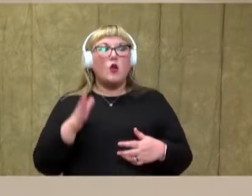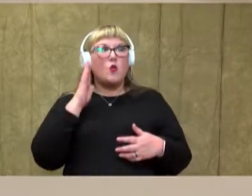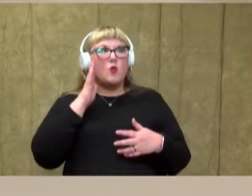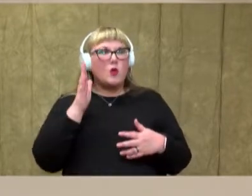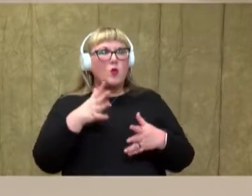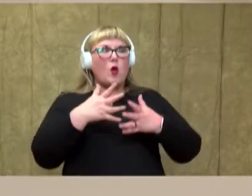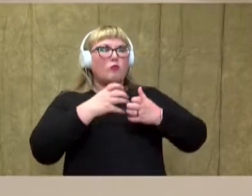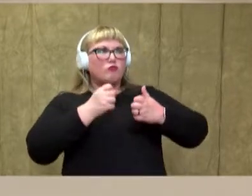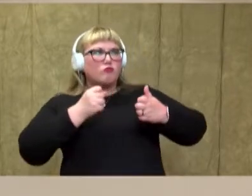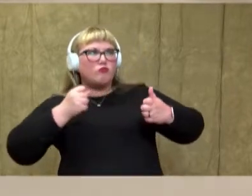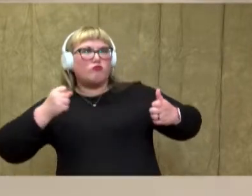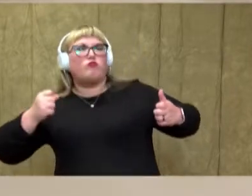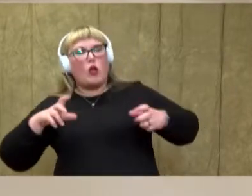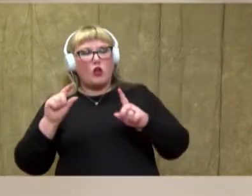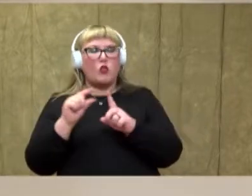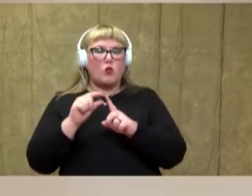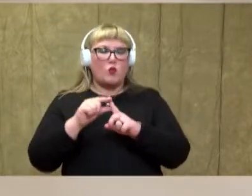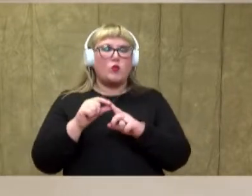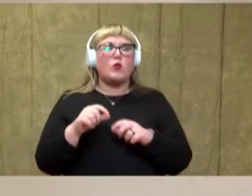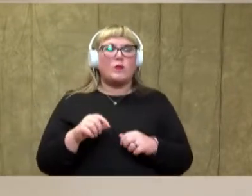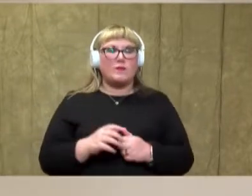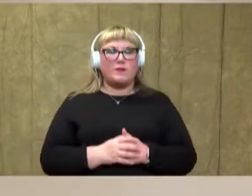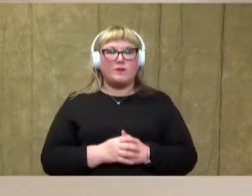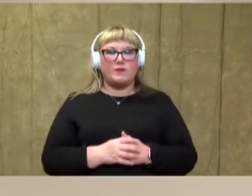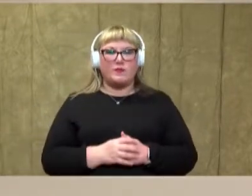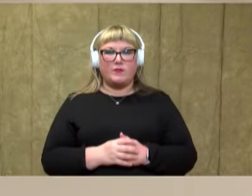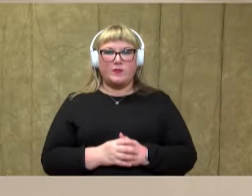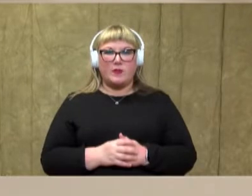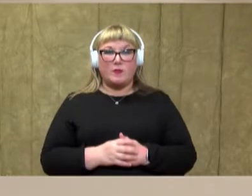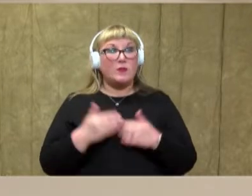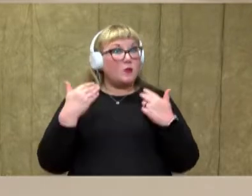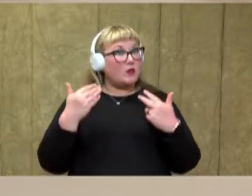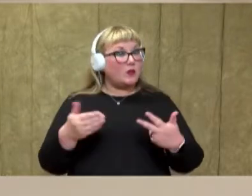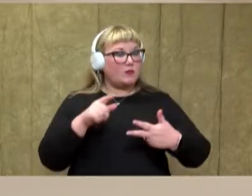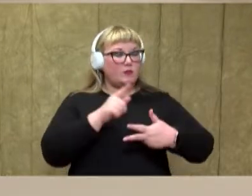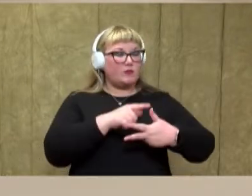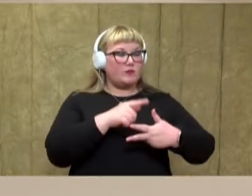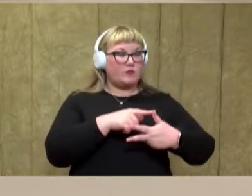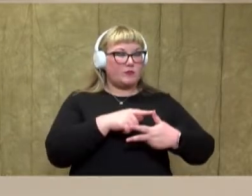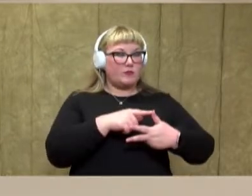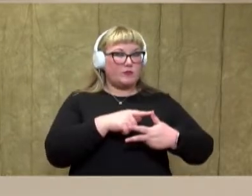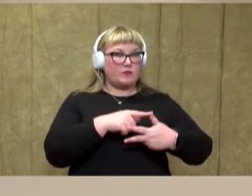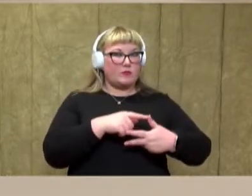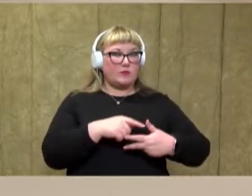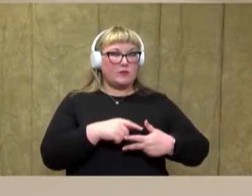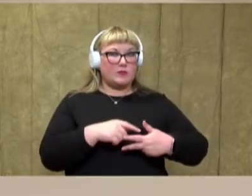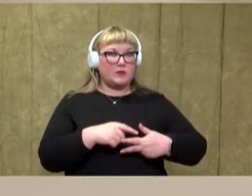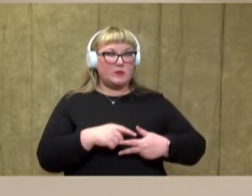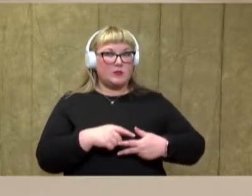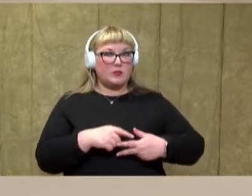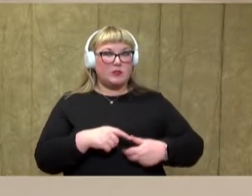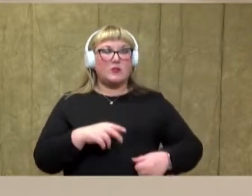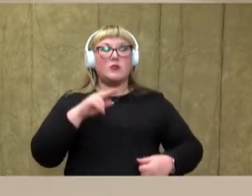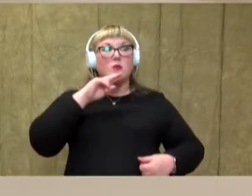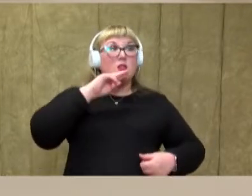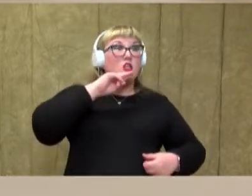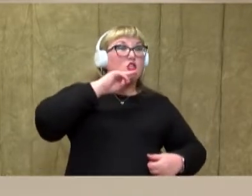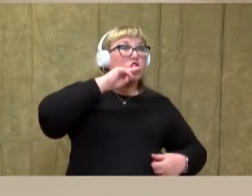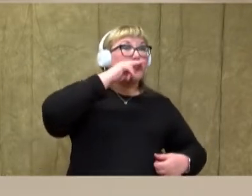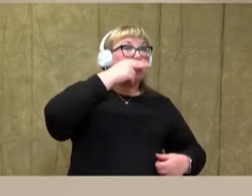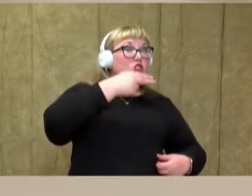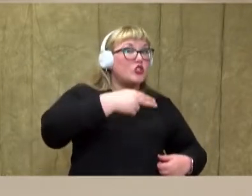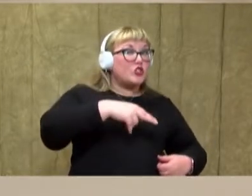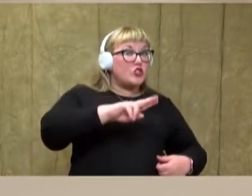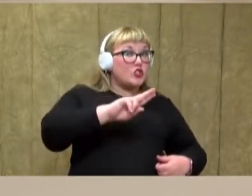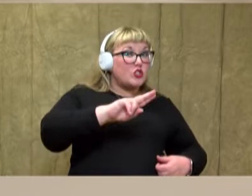pop out so we can spell it correctly for picture spell. Here we go. Say all the sounds that you hear in the word ship.